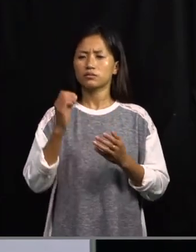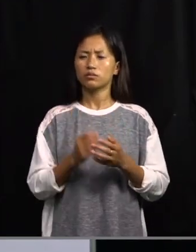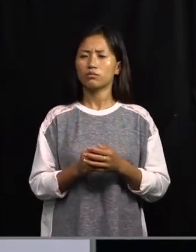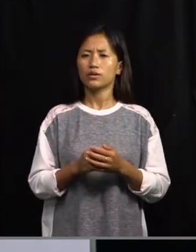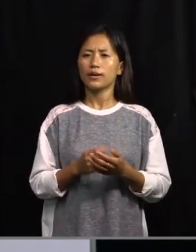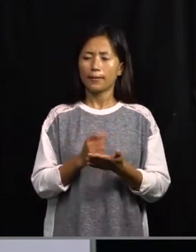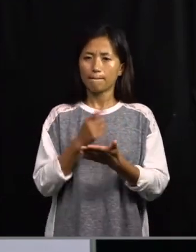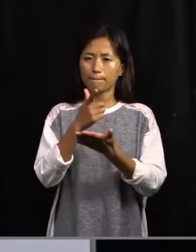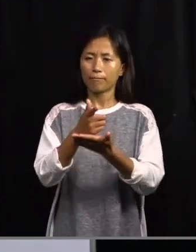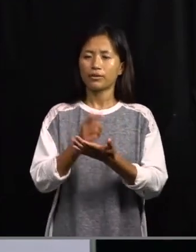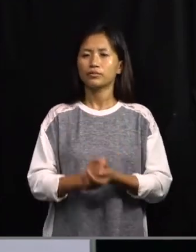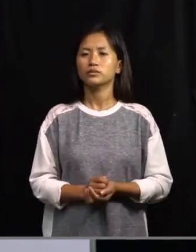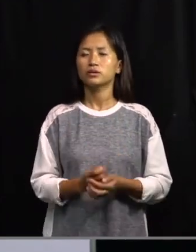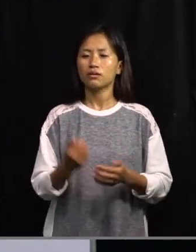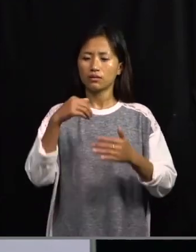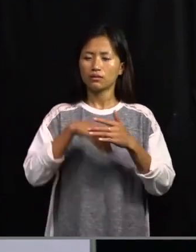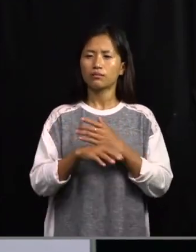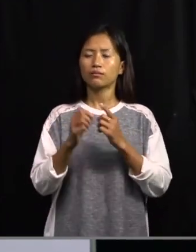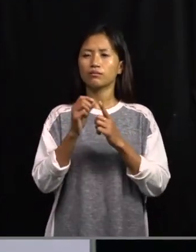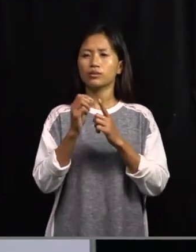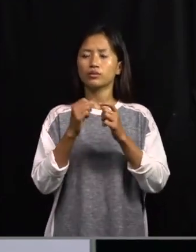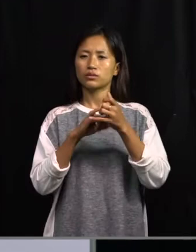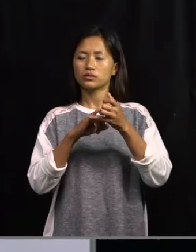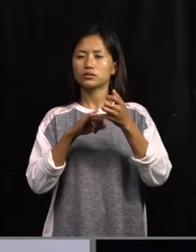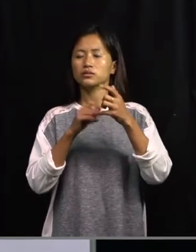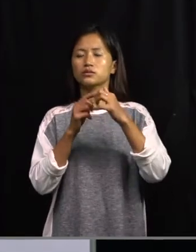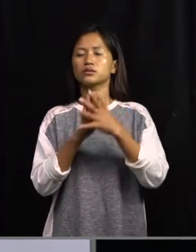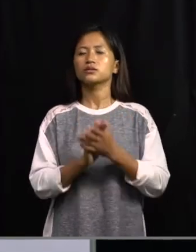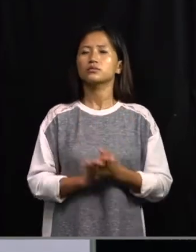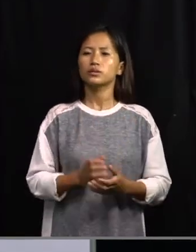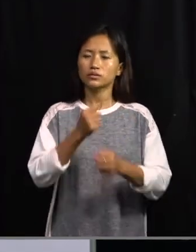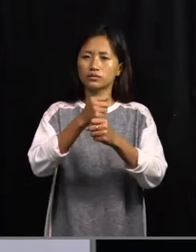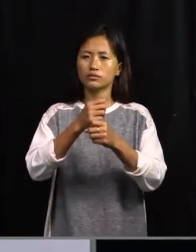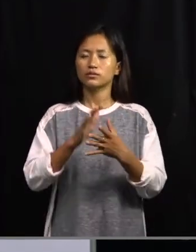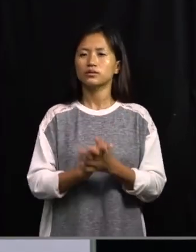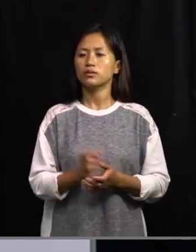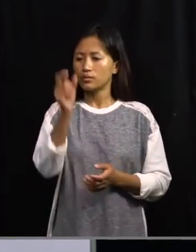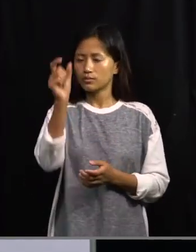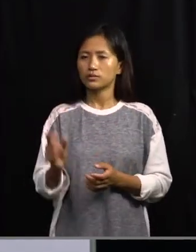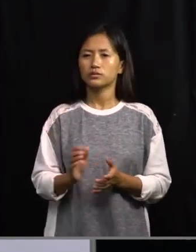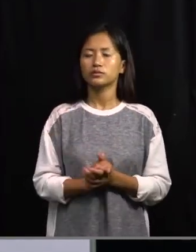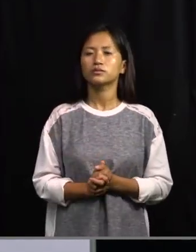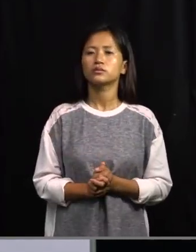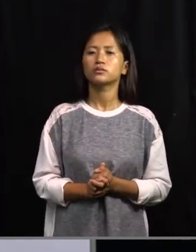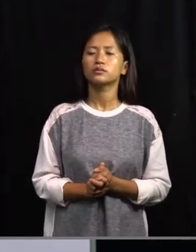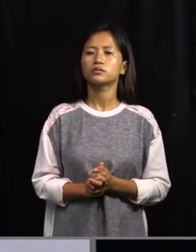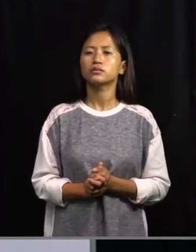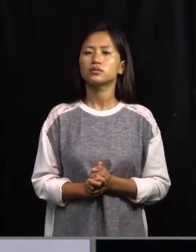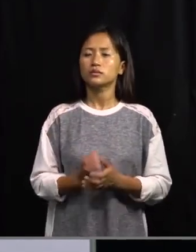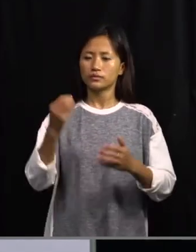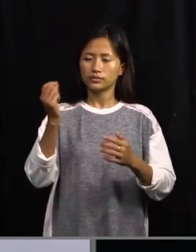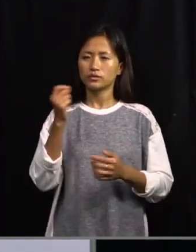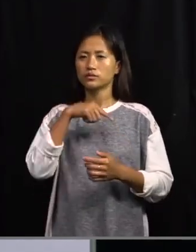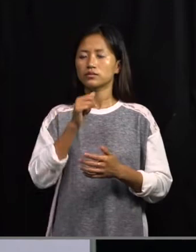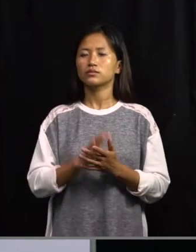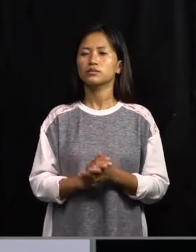payment imposed by the government on the persons, imposed by the government on the income